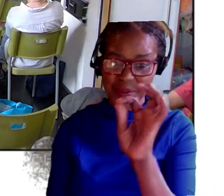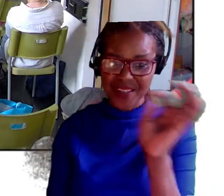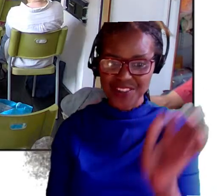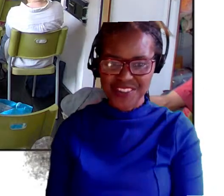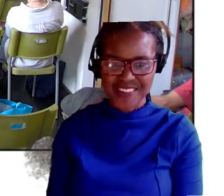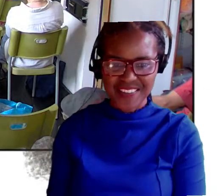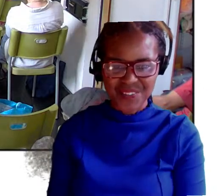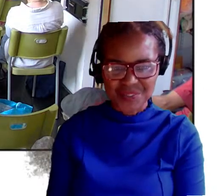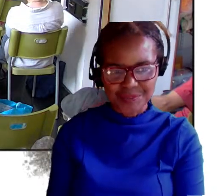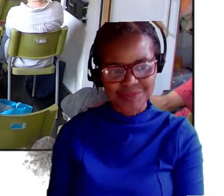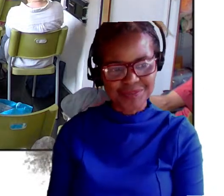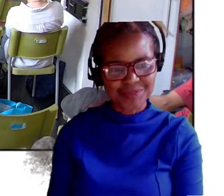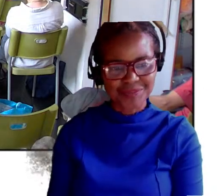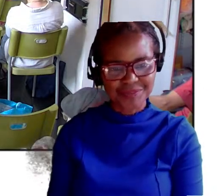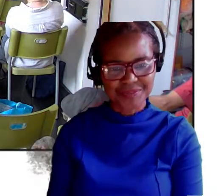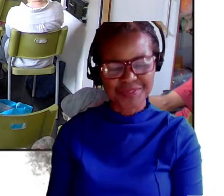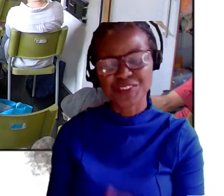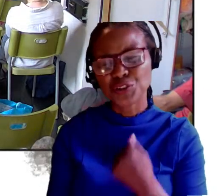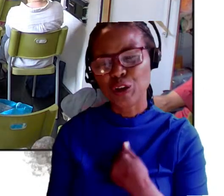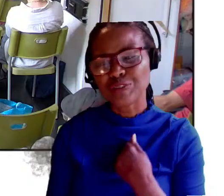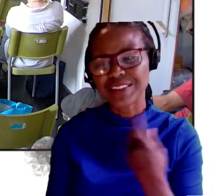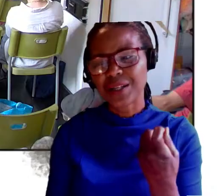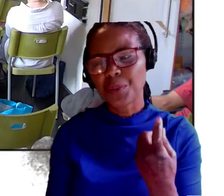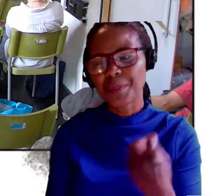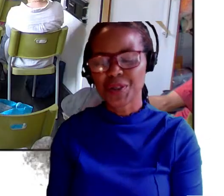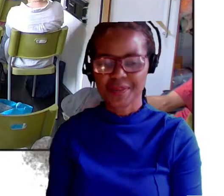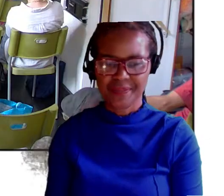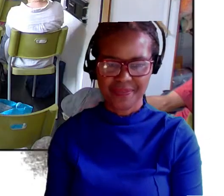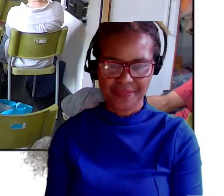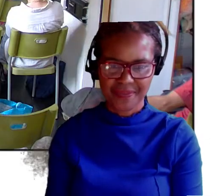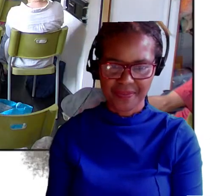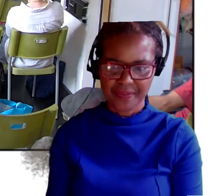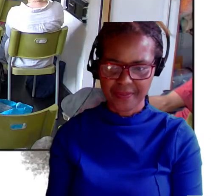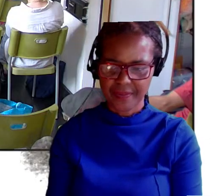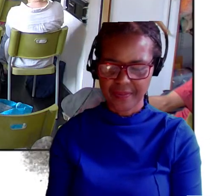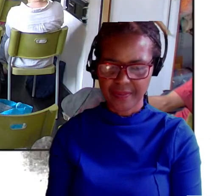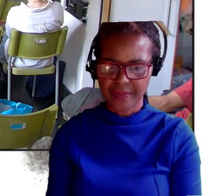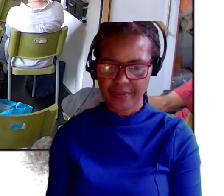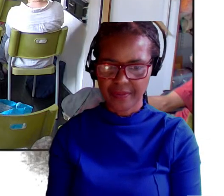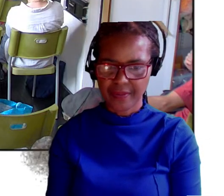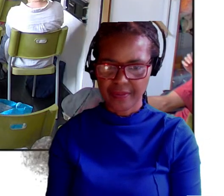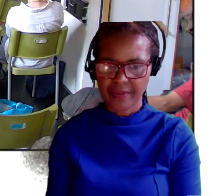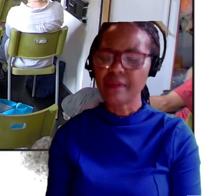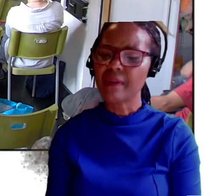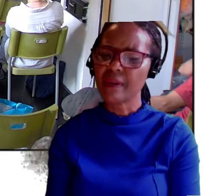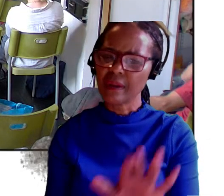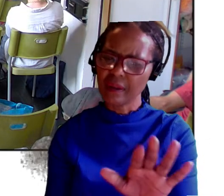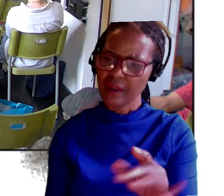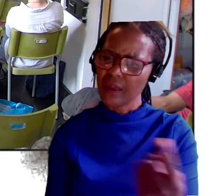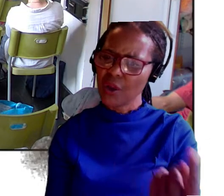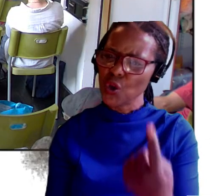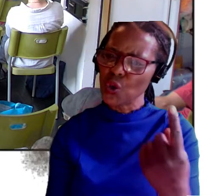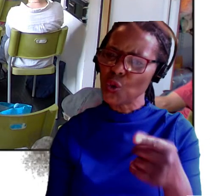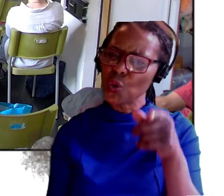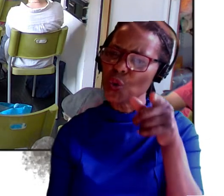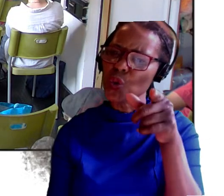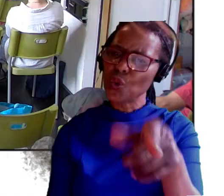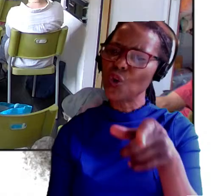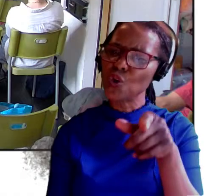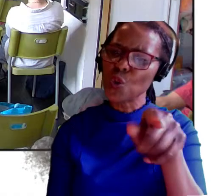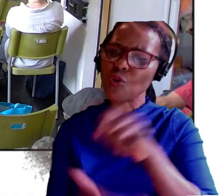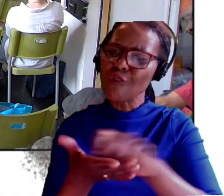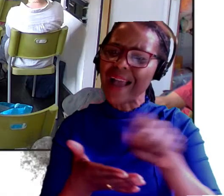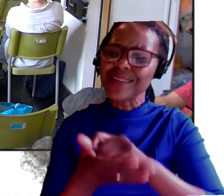go on. Sorry, one more. No. Who do you go to for inspiration? Like, who are the writers that you're like, I